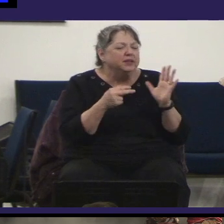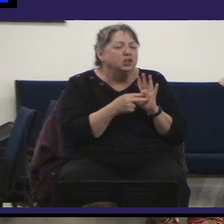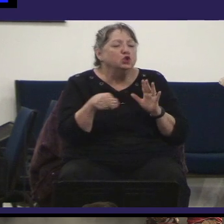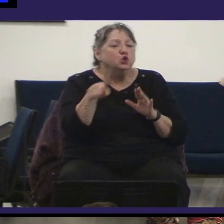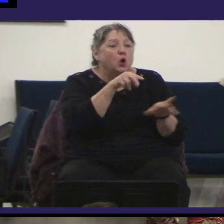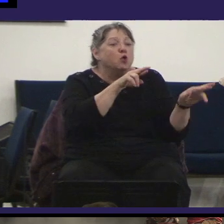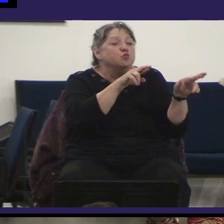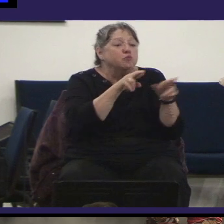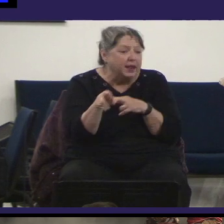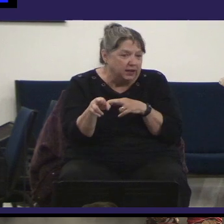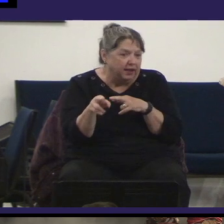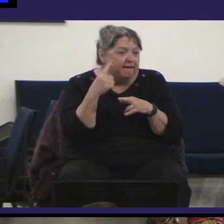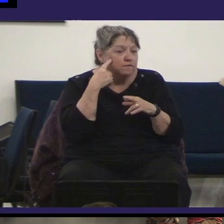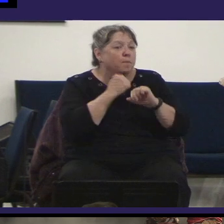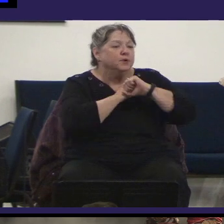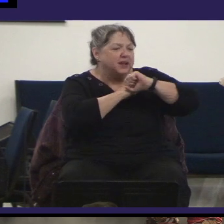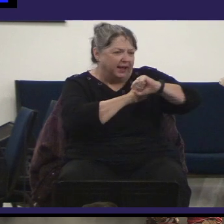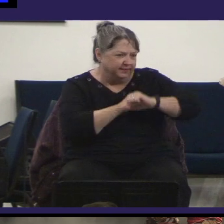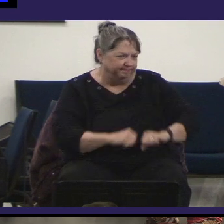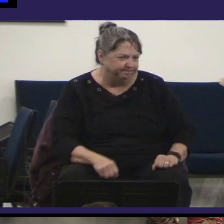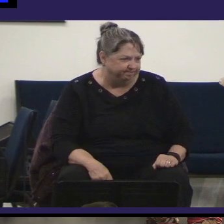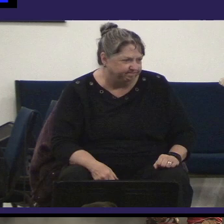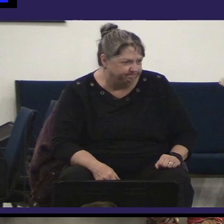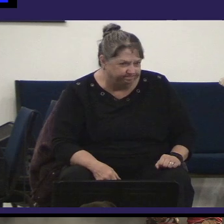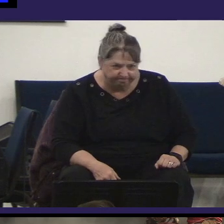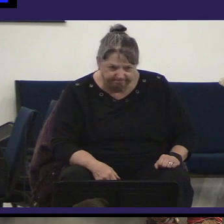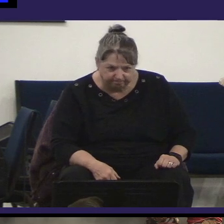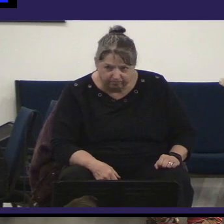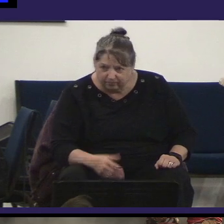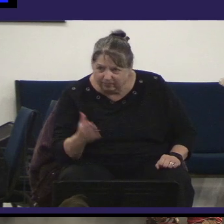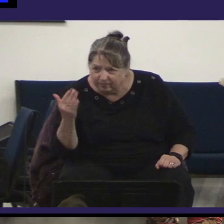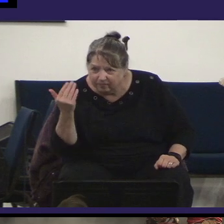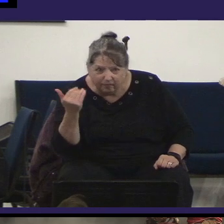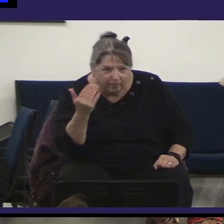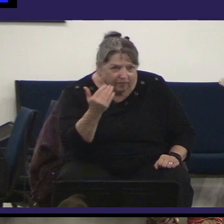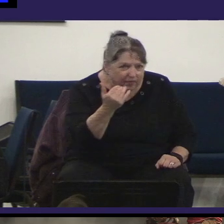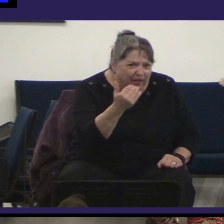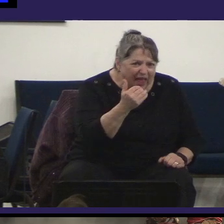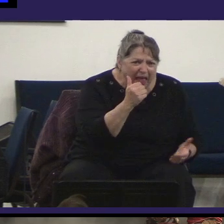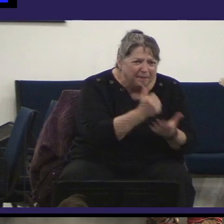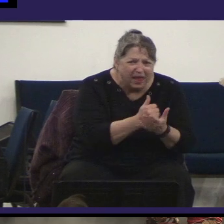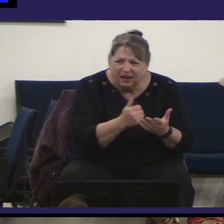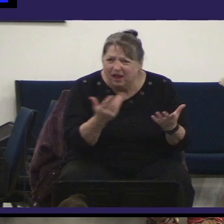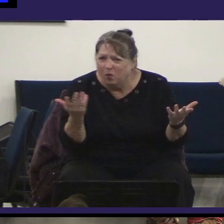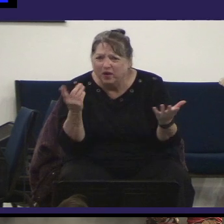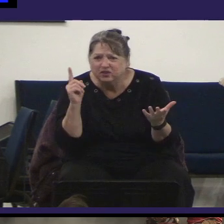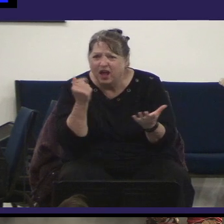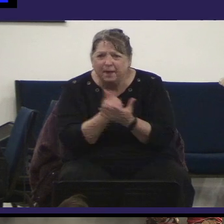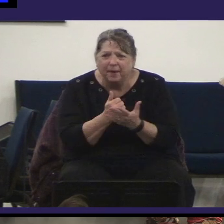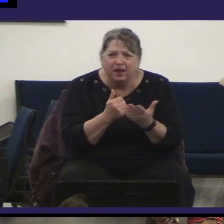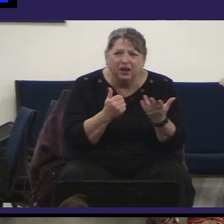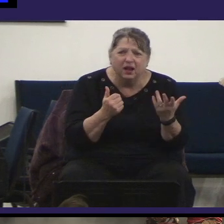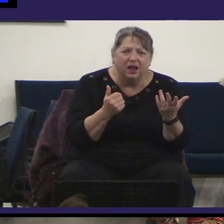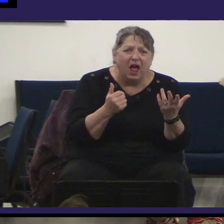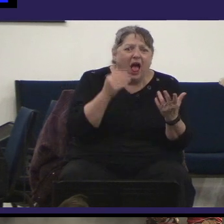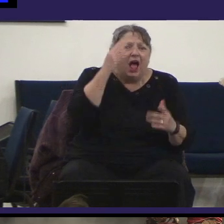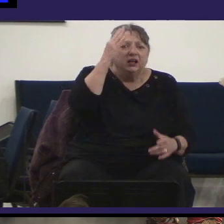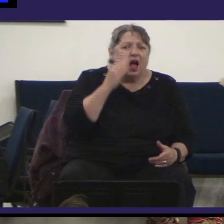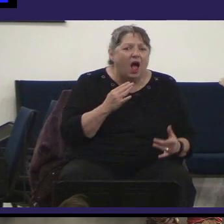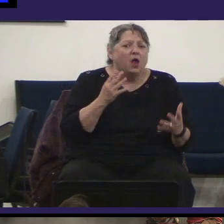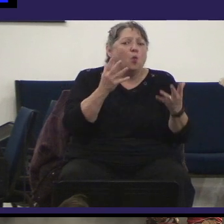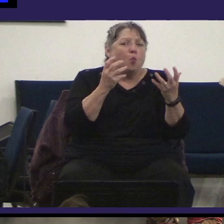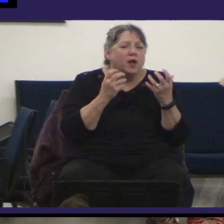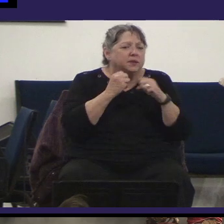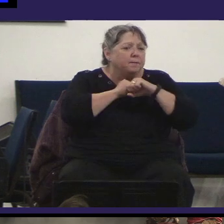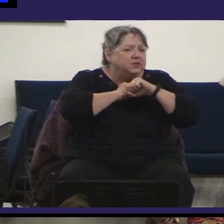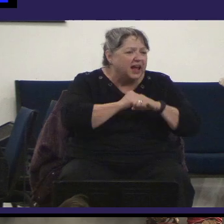peace. Not one amen to that? Hallelujah. Yeah, that's God's faithful